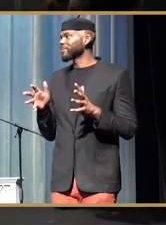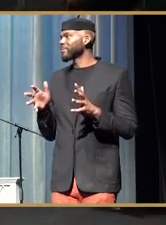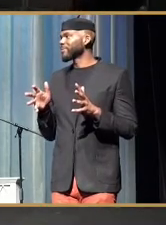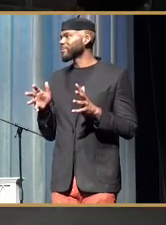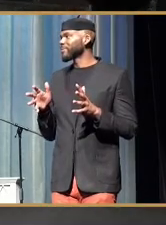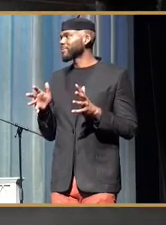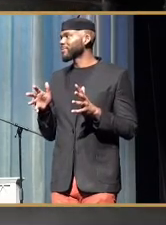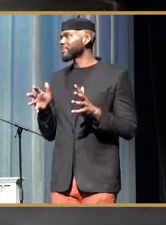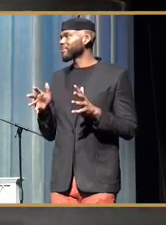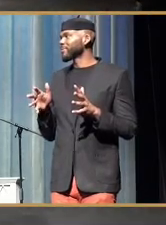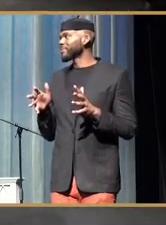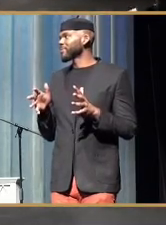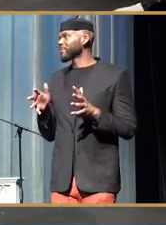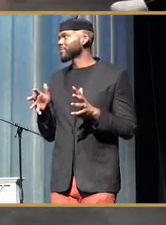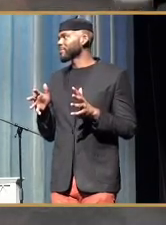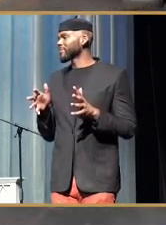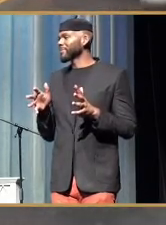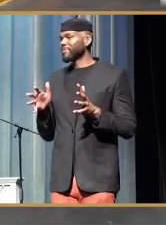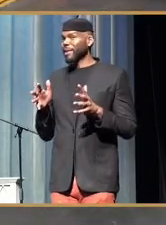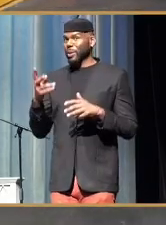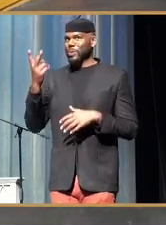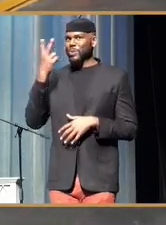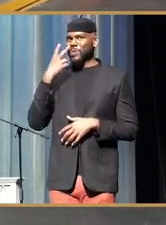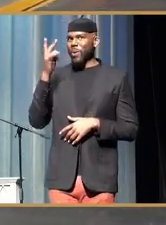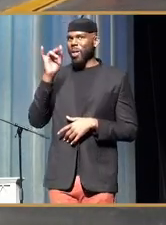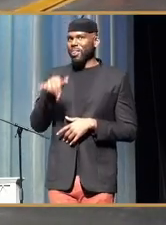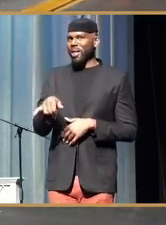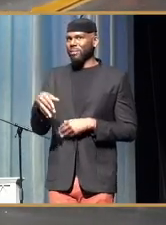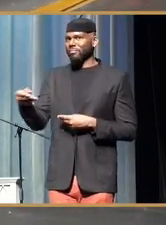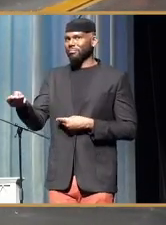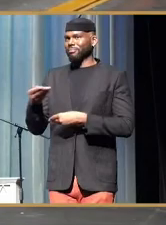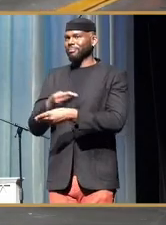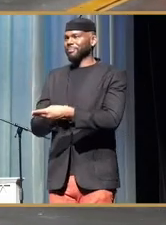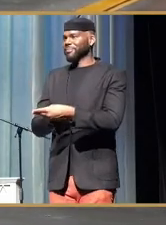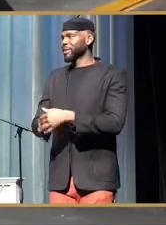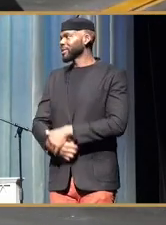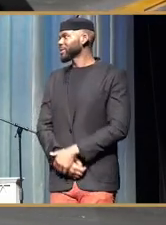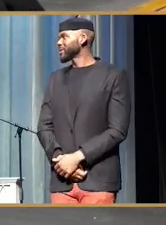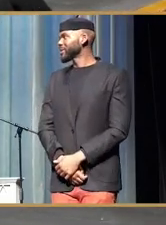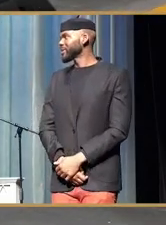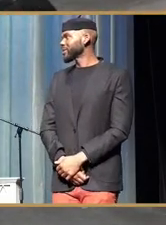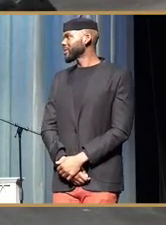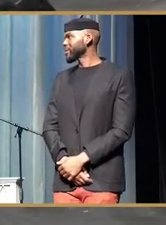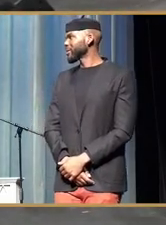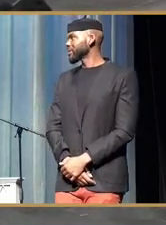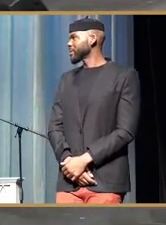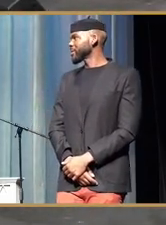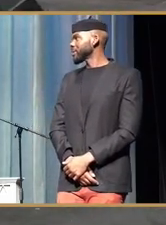Thank you.